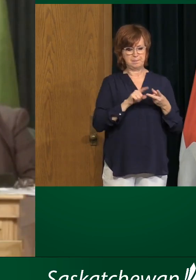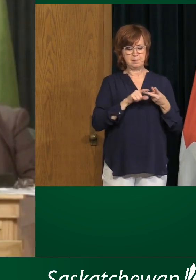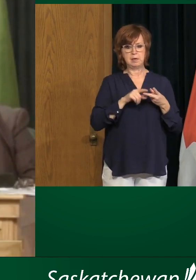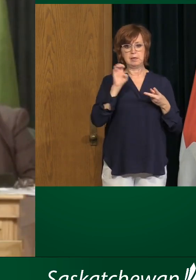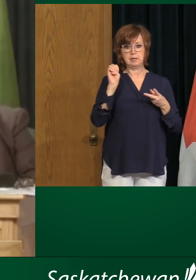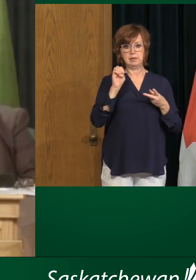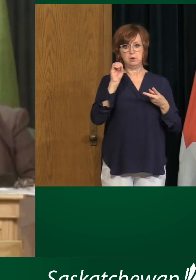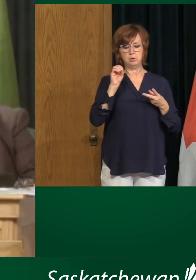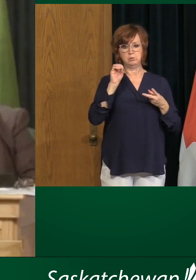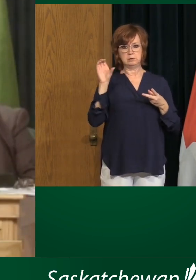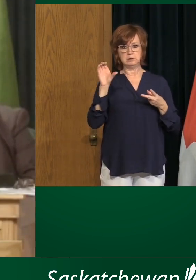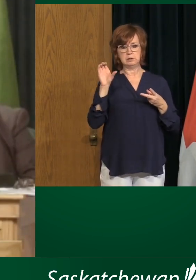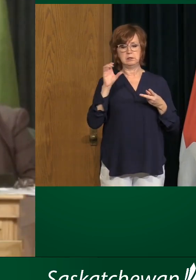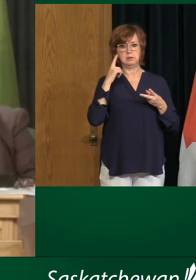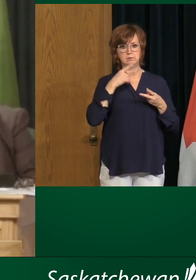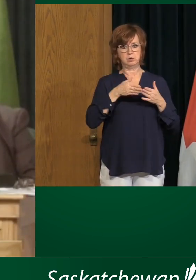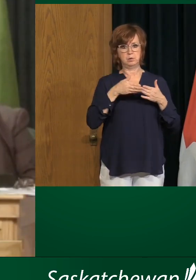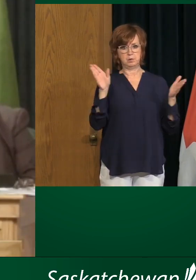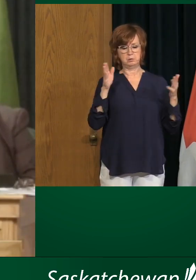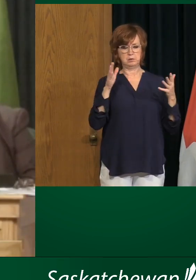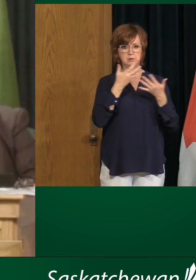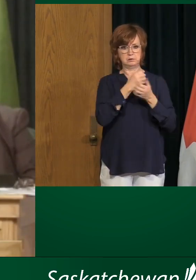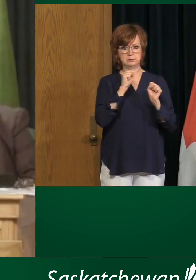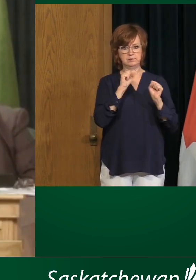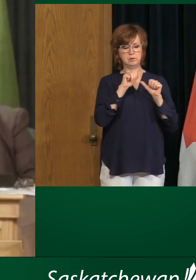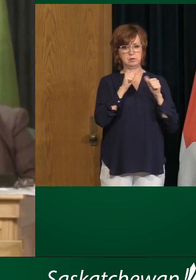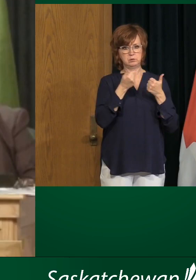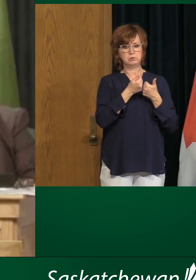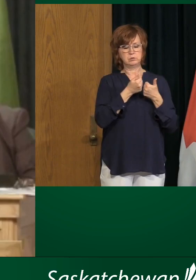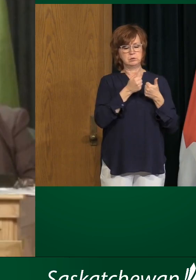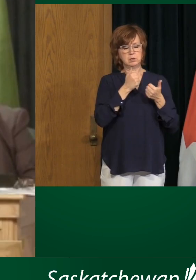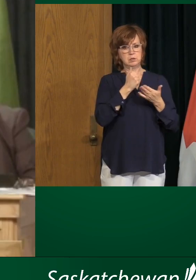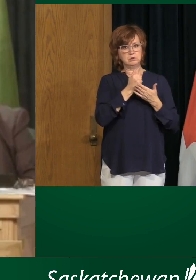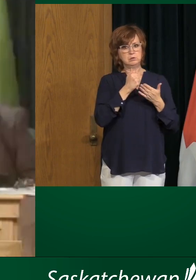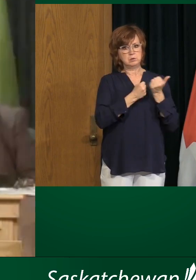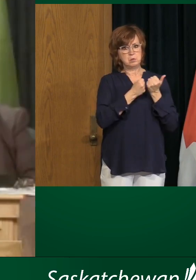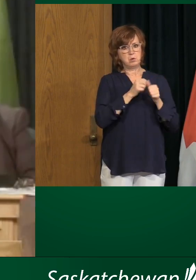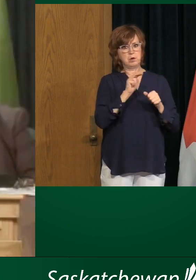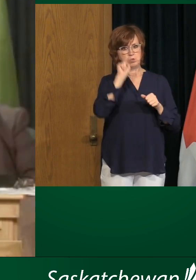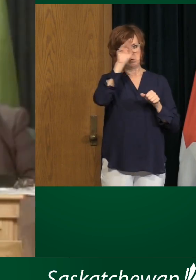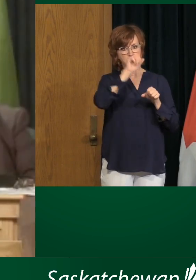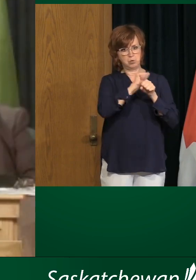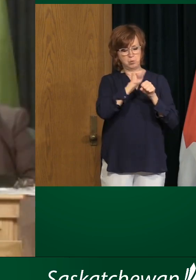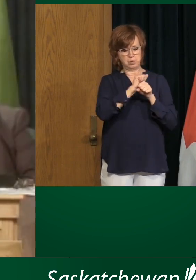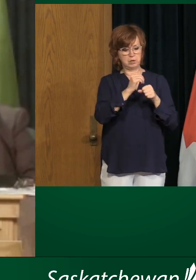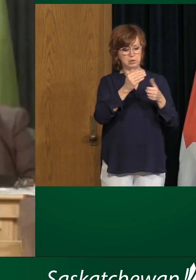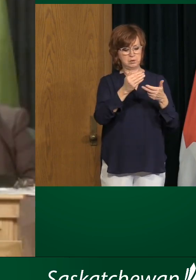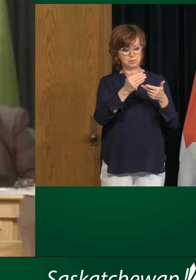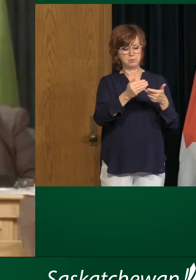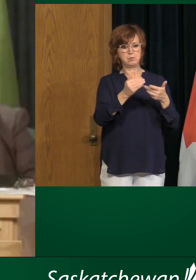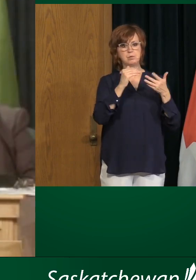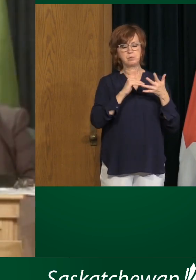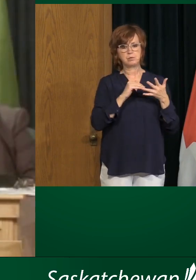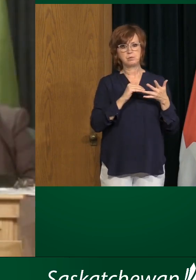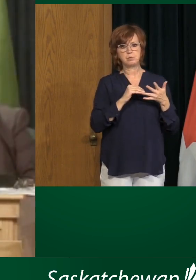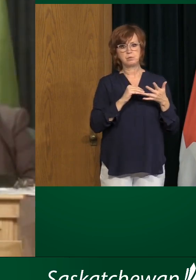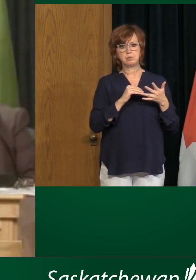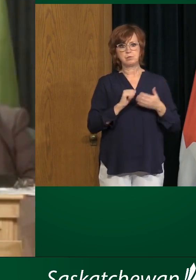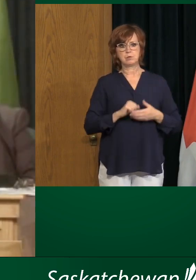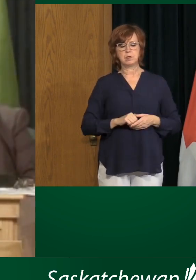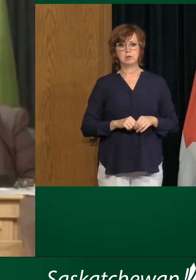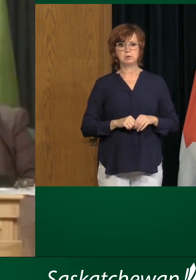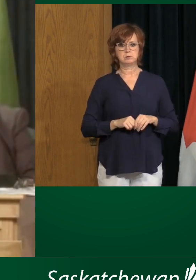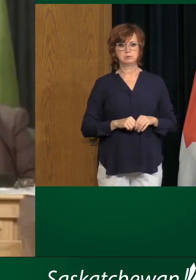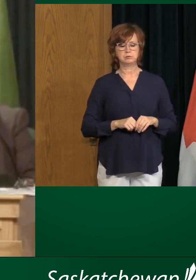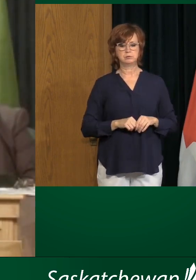safety agency that is supporting the work across the north. So the other thing that we are doing where we can is we do allow folks